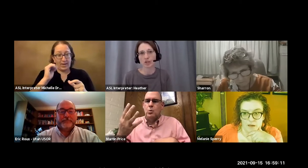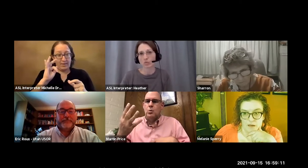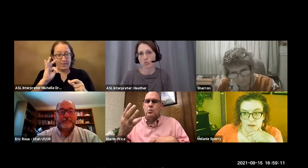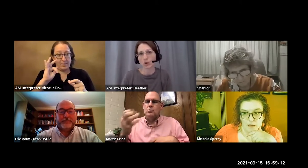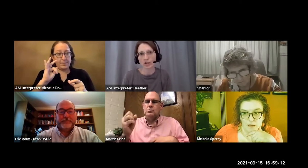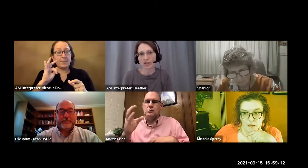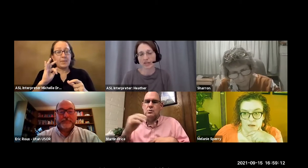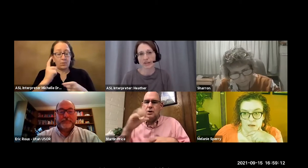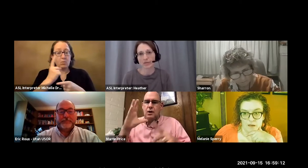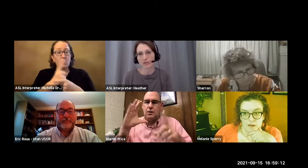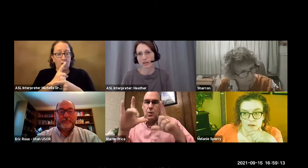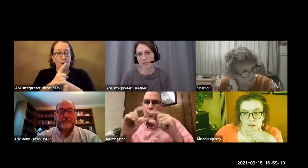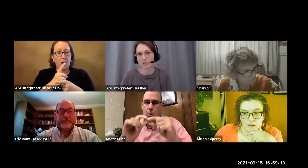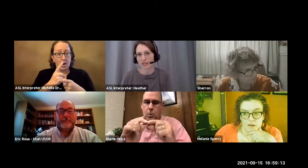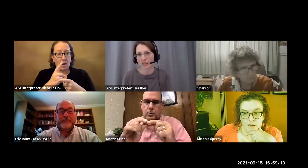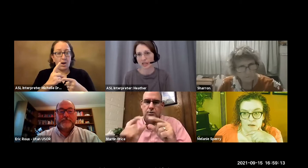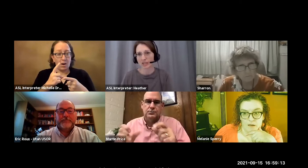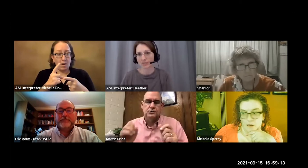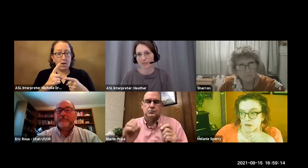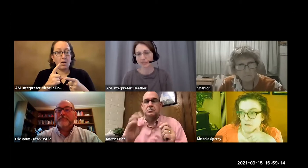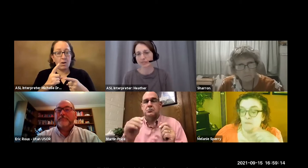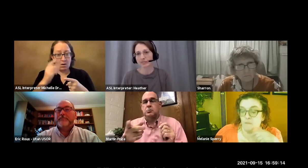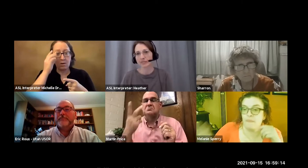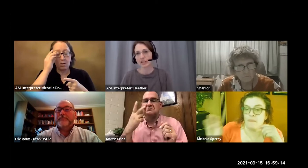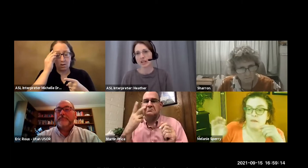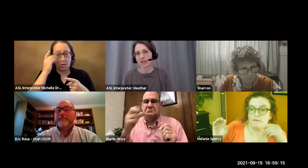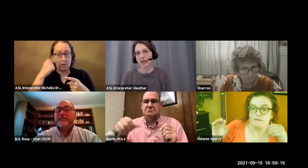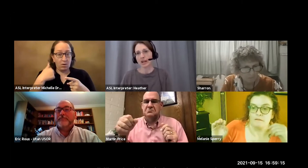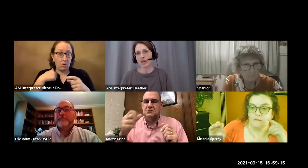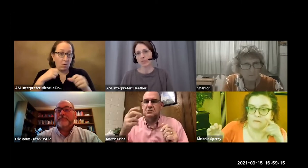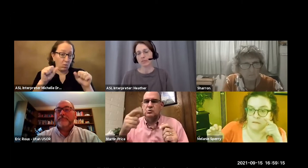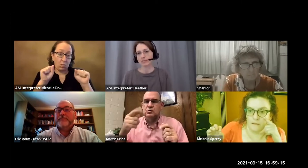I just wondered if that was a possibility.